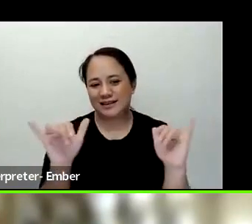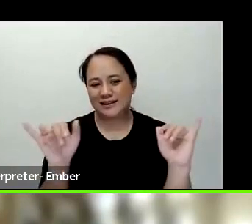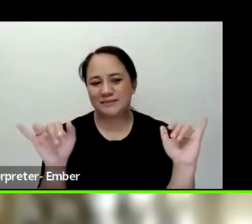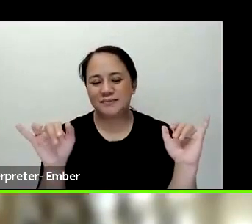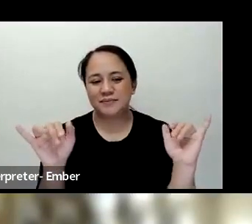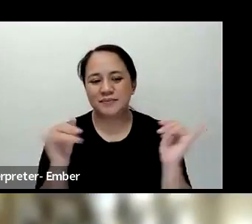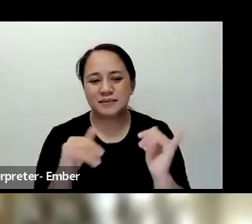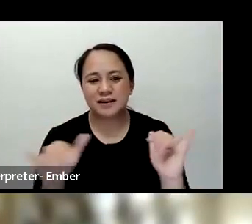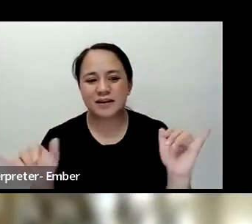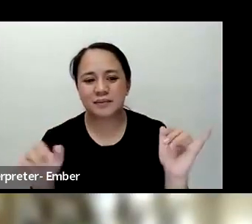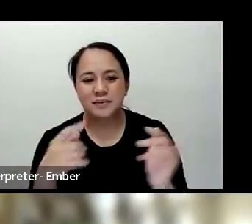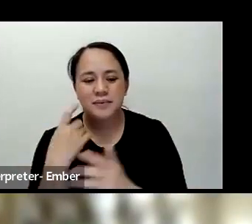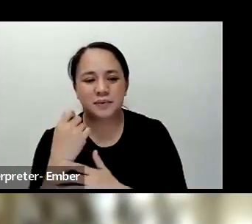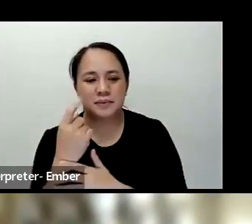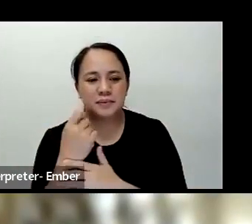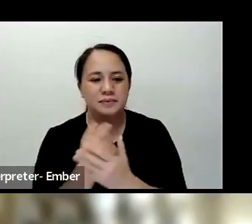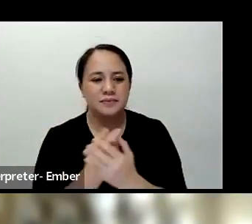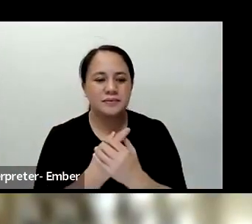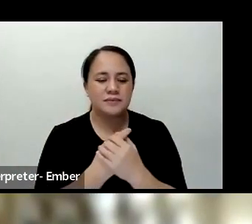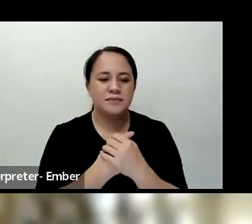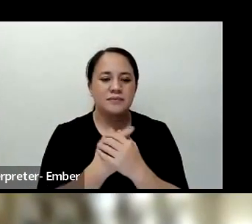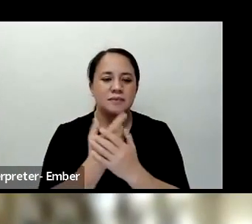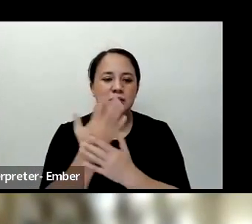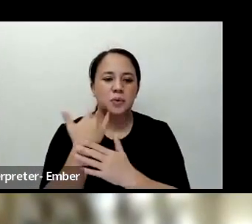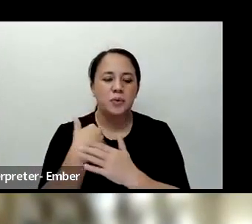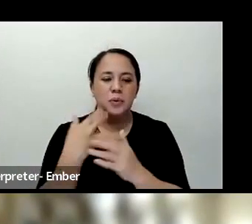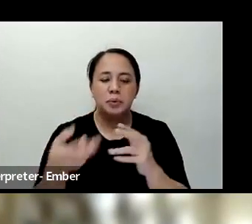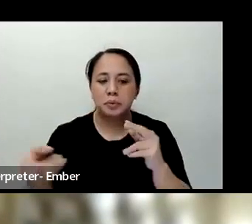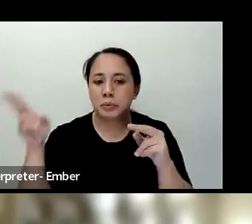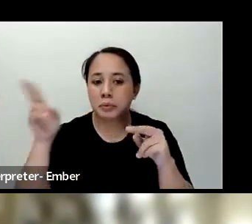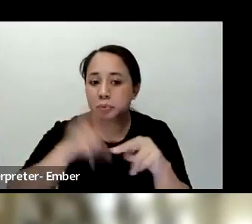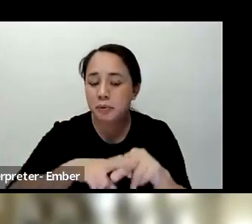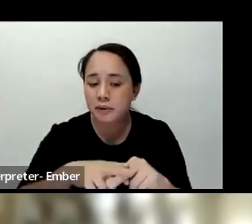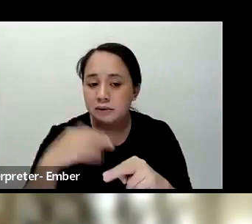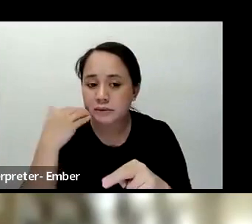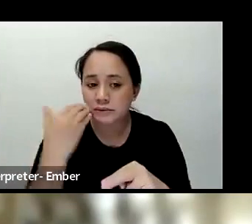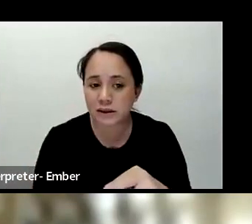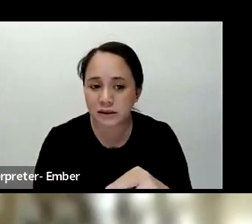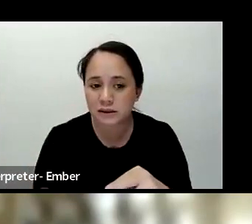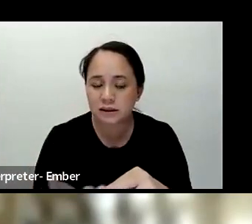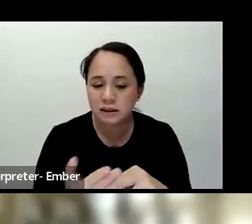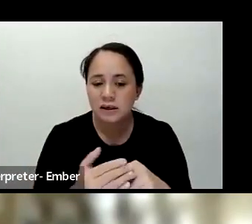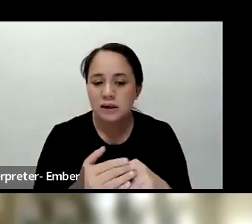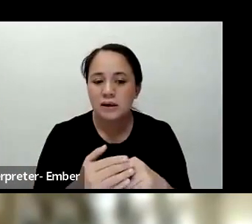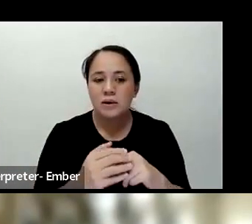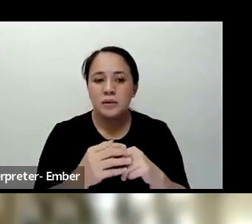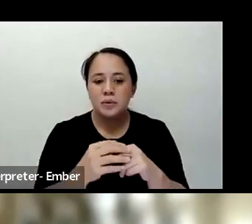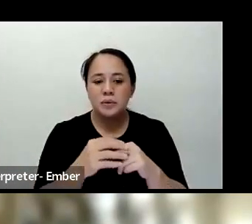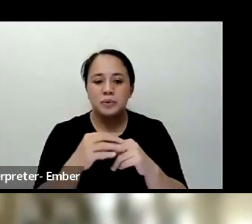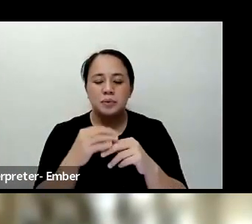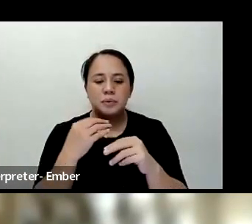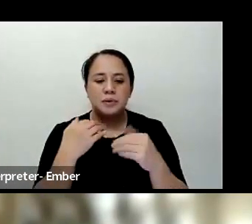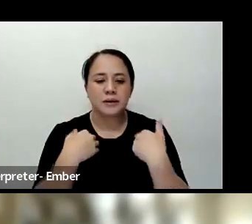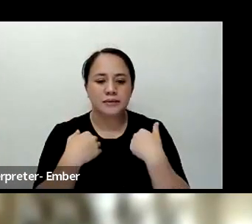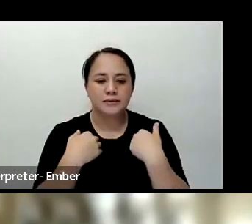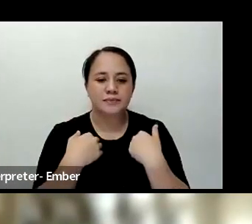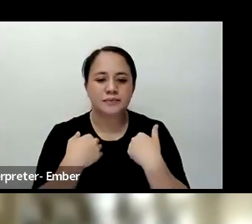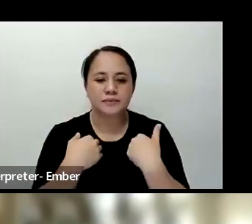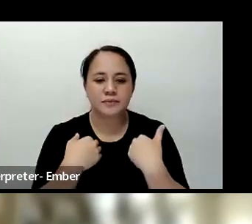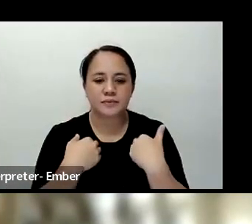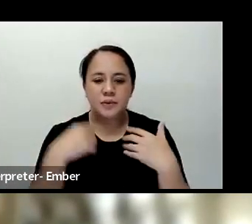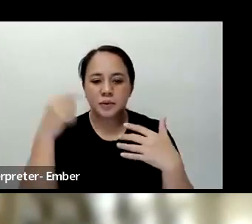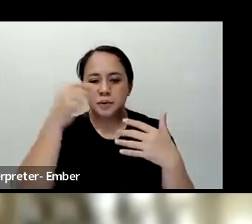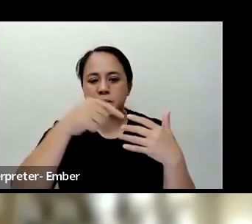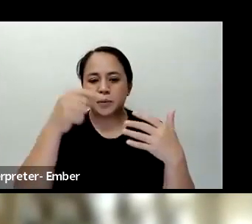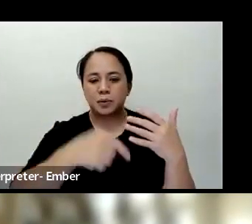sa intindihin natin, just because na nag-increase yung deaths when we were doing all this